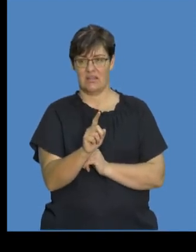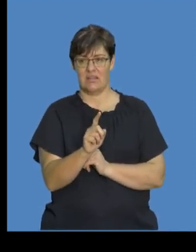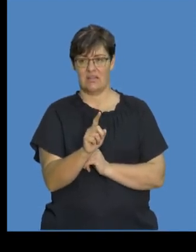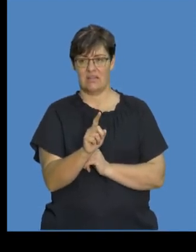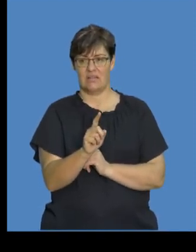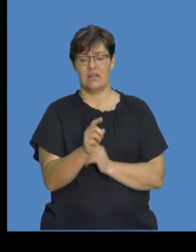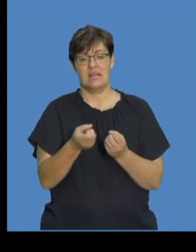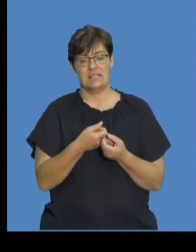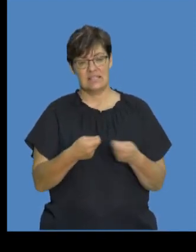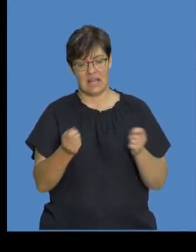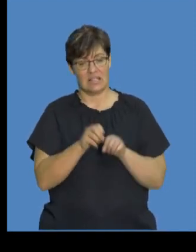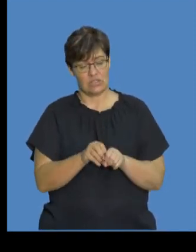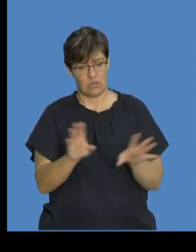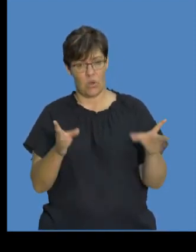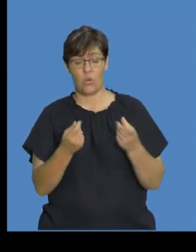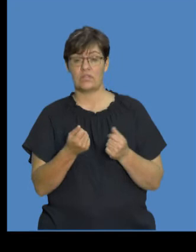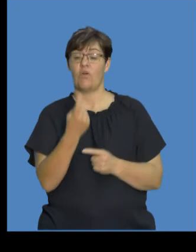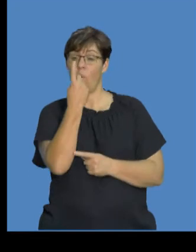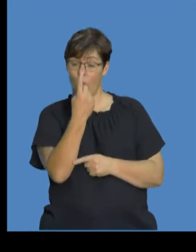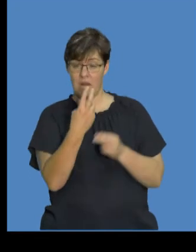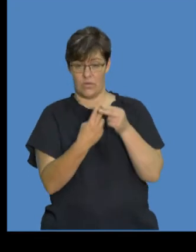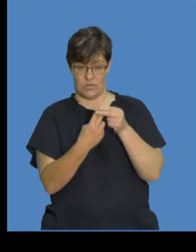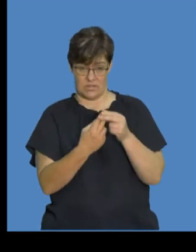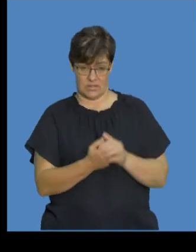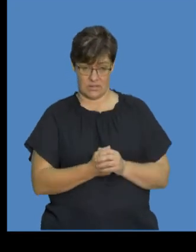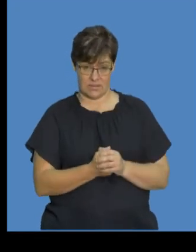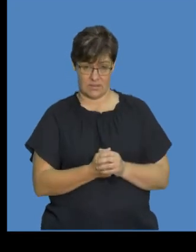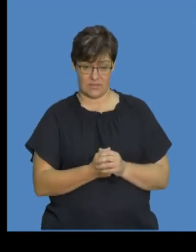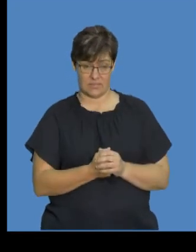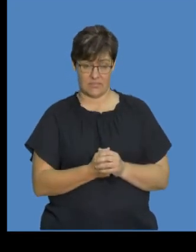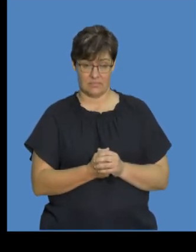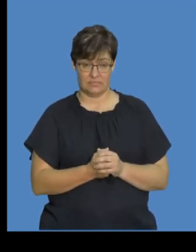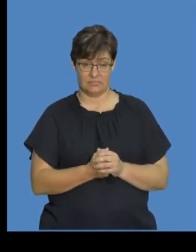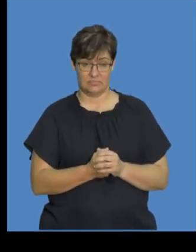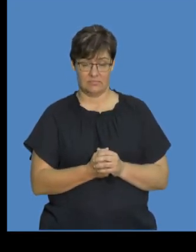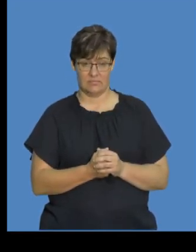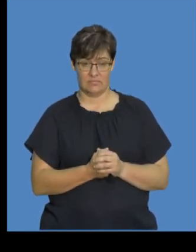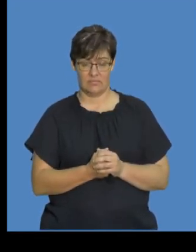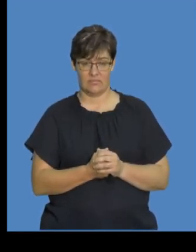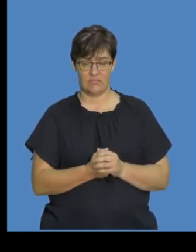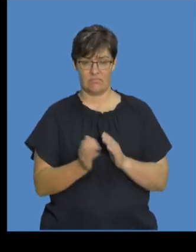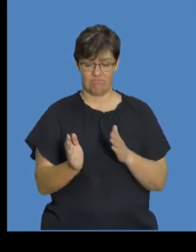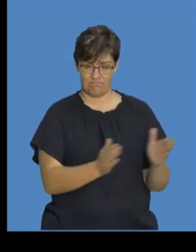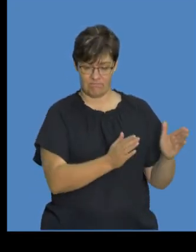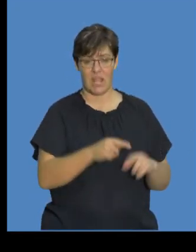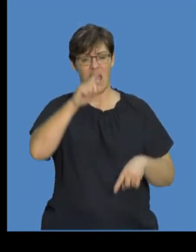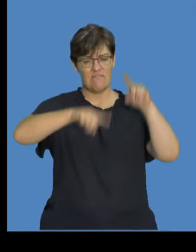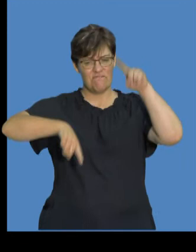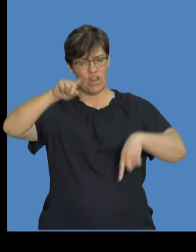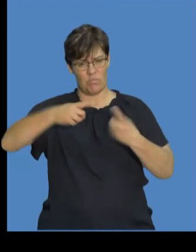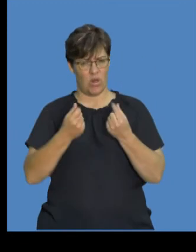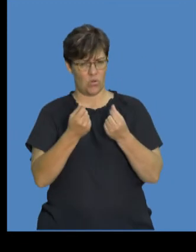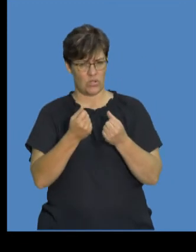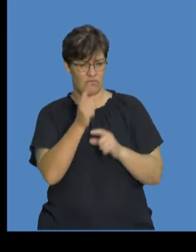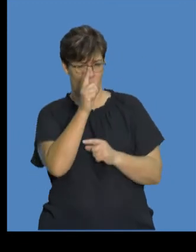selling and distribution cost per unit. Okay. If you're looking at your variable cost per